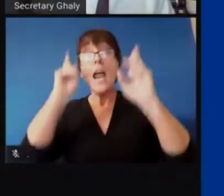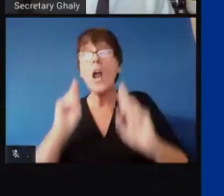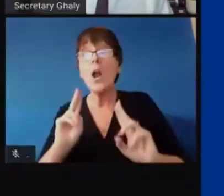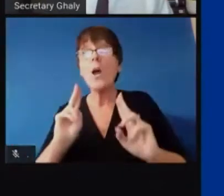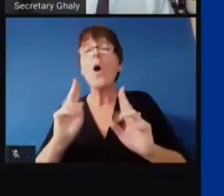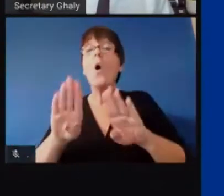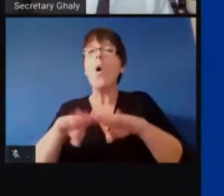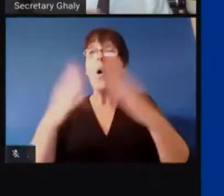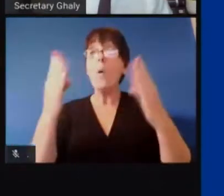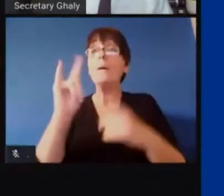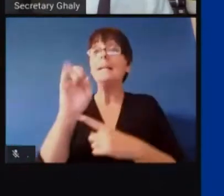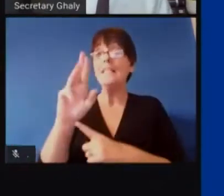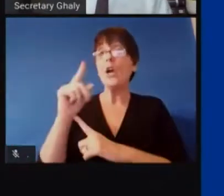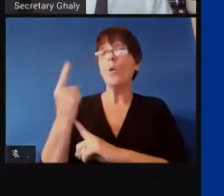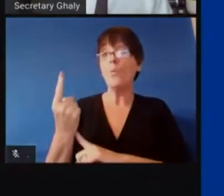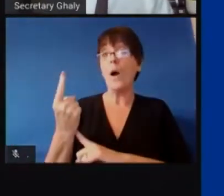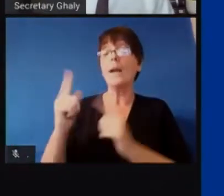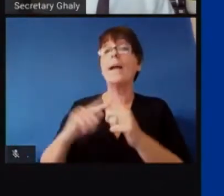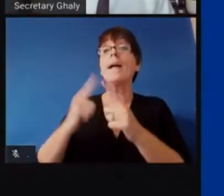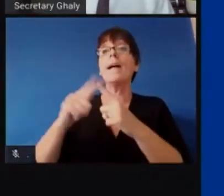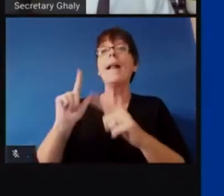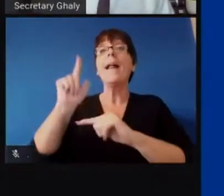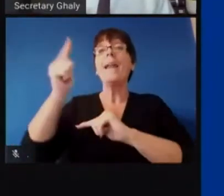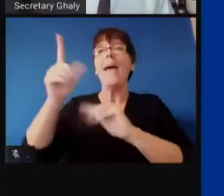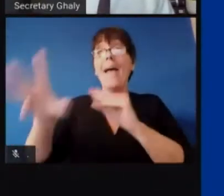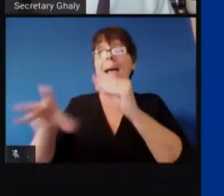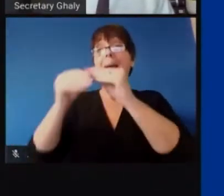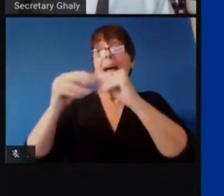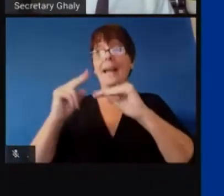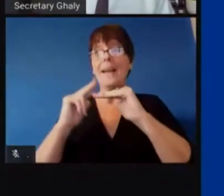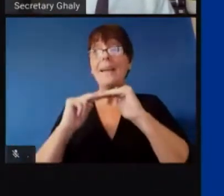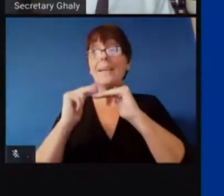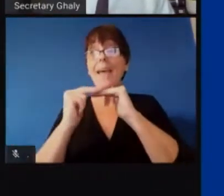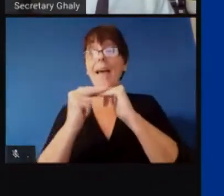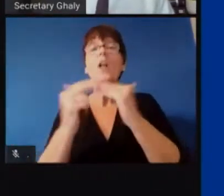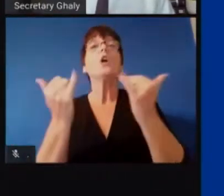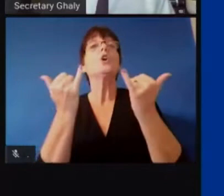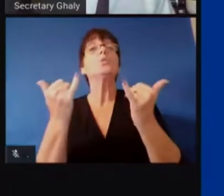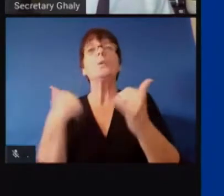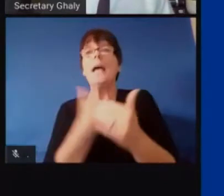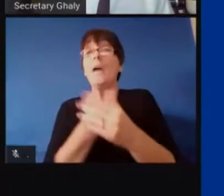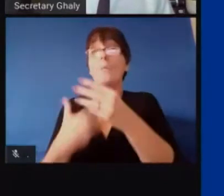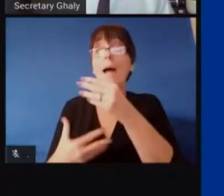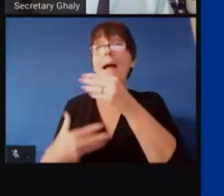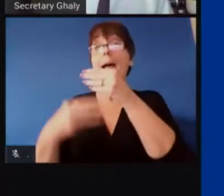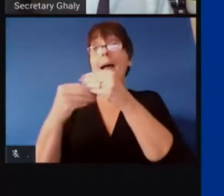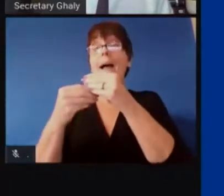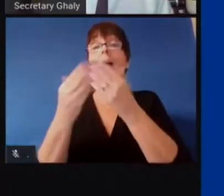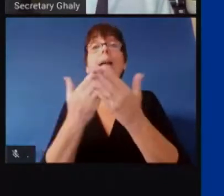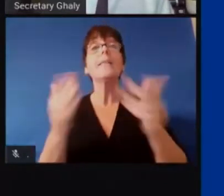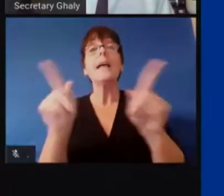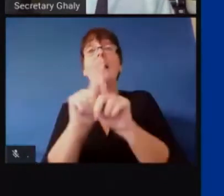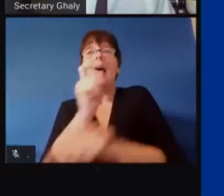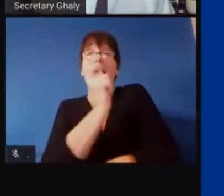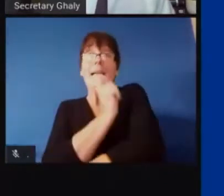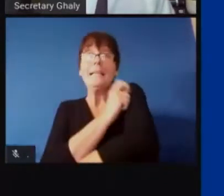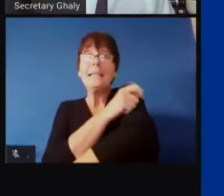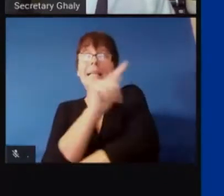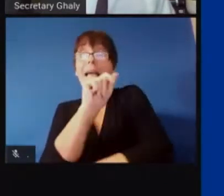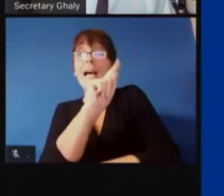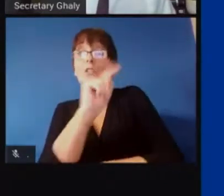open in Tier 1. We later added nail salons. And today we're adding things like tattoo